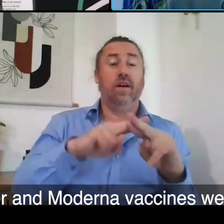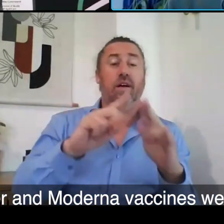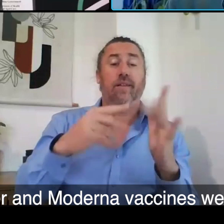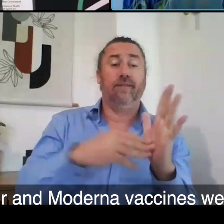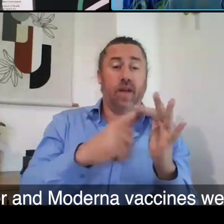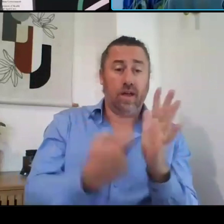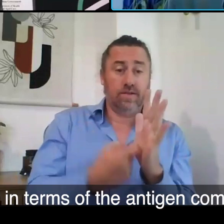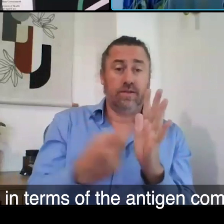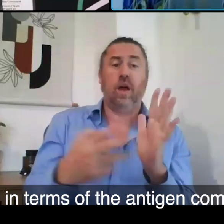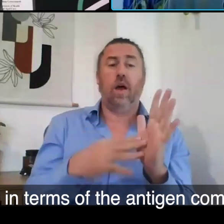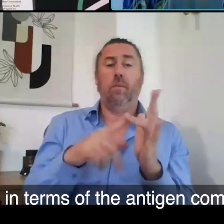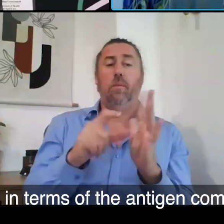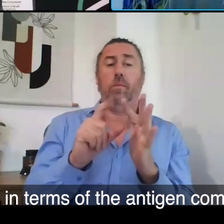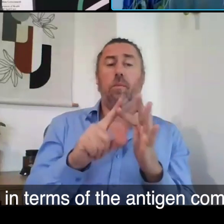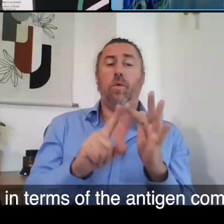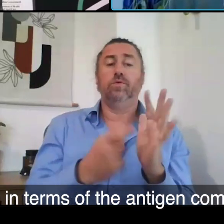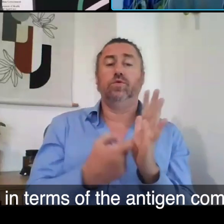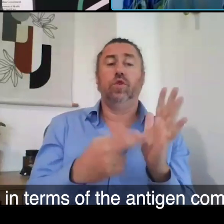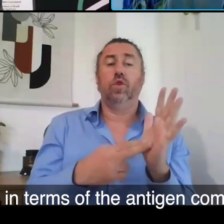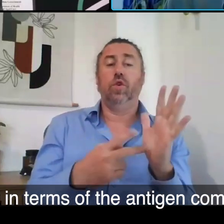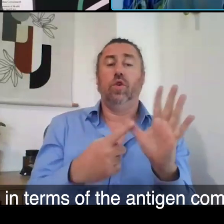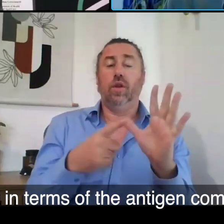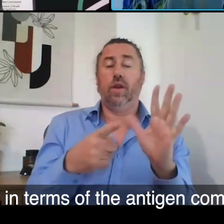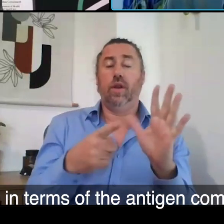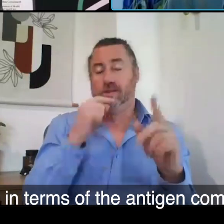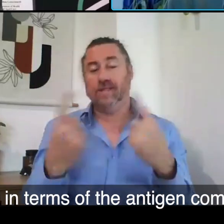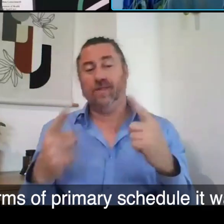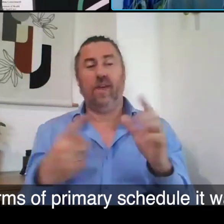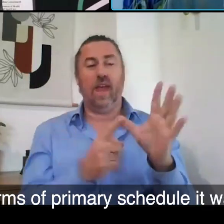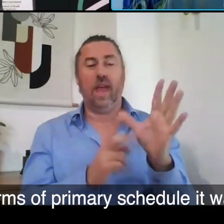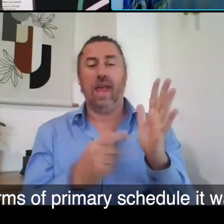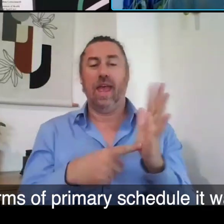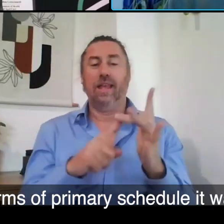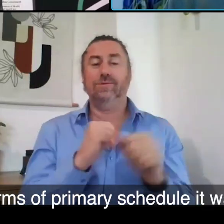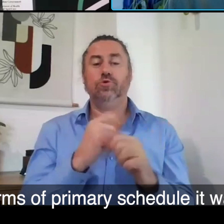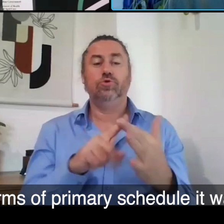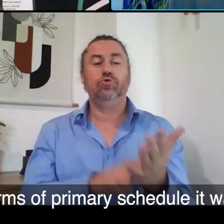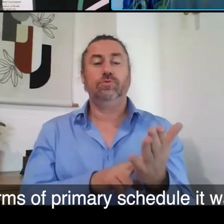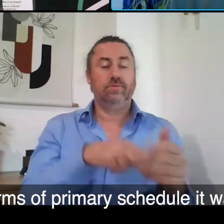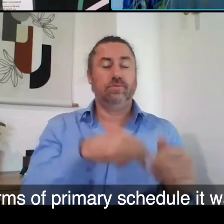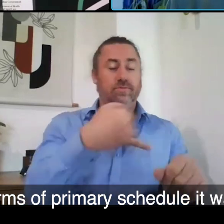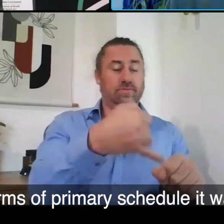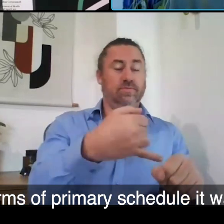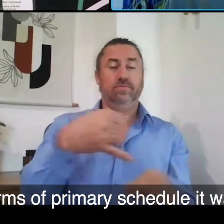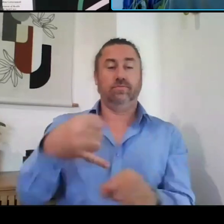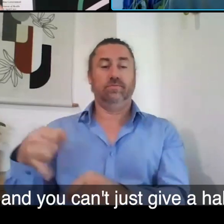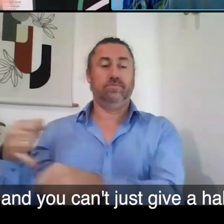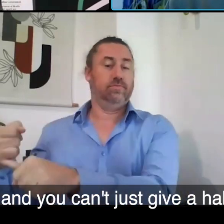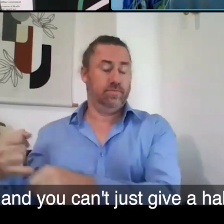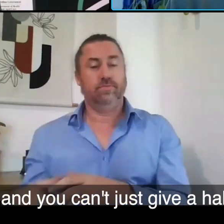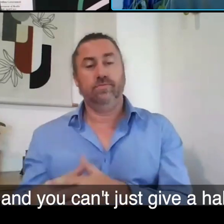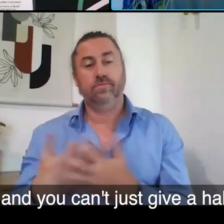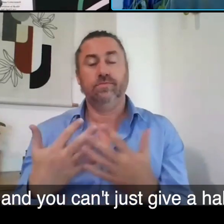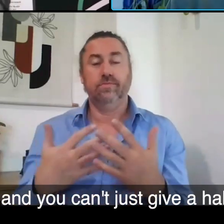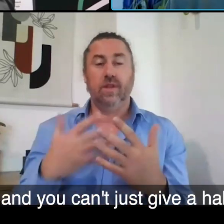Moderna vaccines were a little bit different in terms of the antigen component. So in terms of primary schedule, it was quite